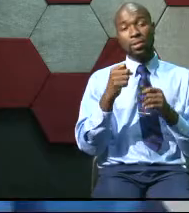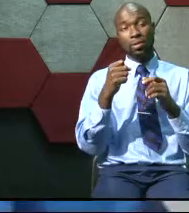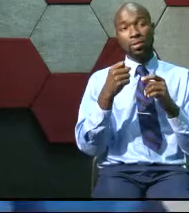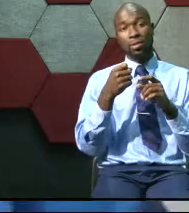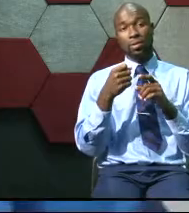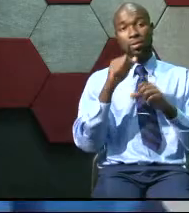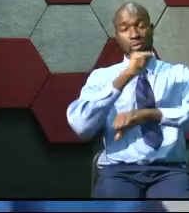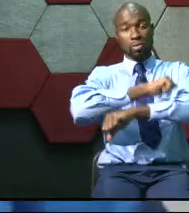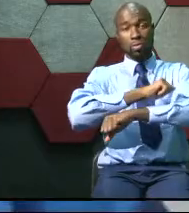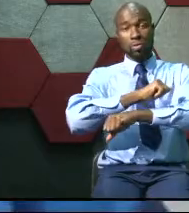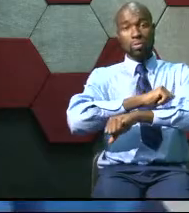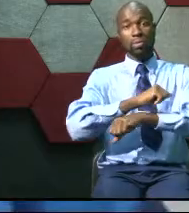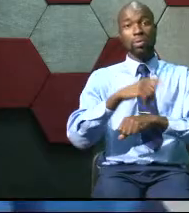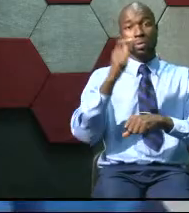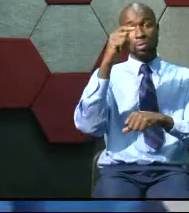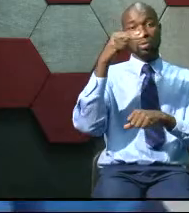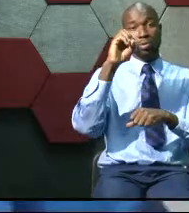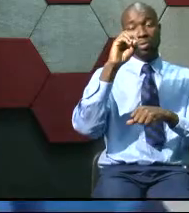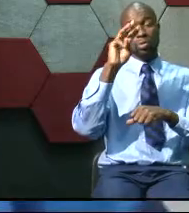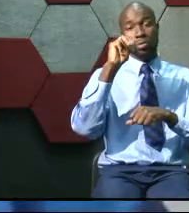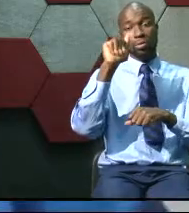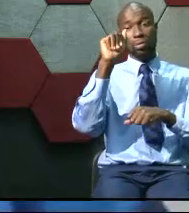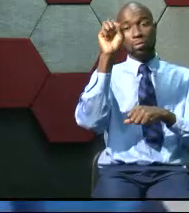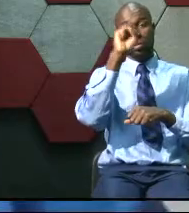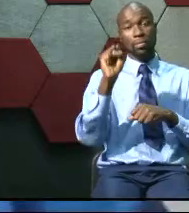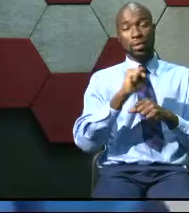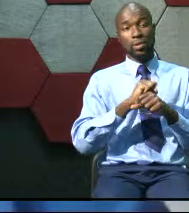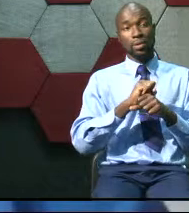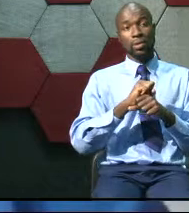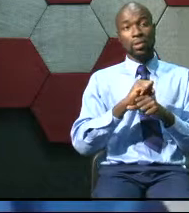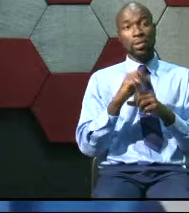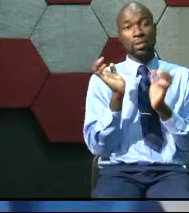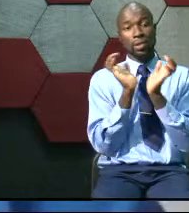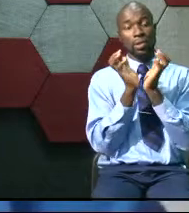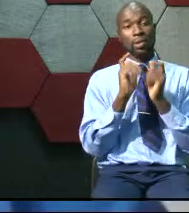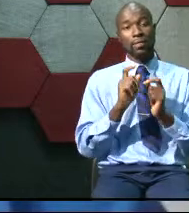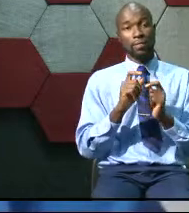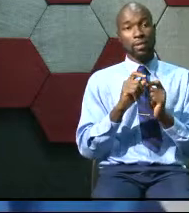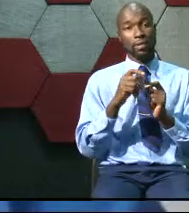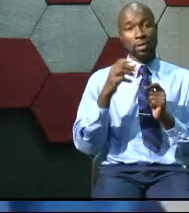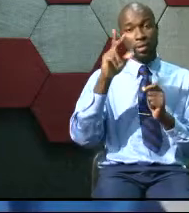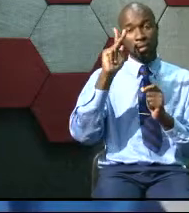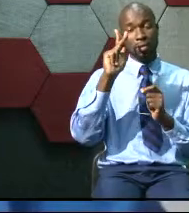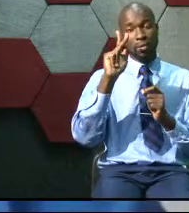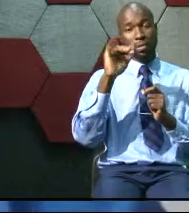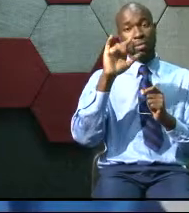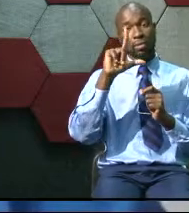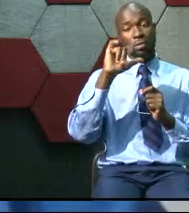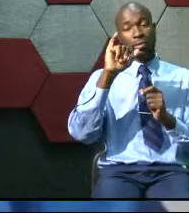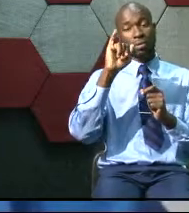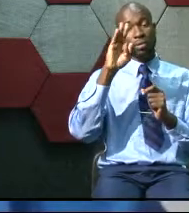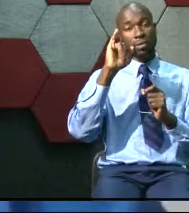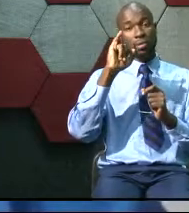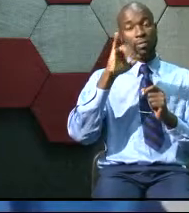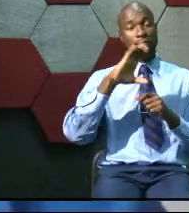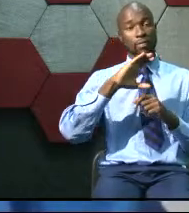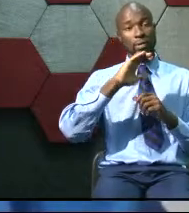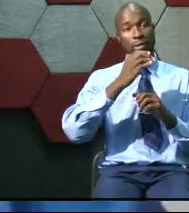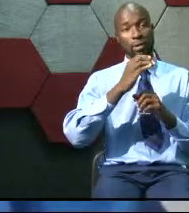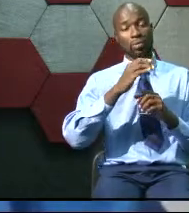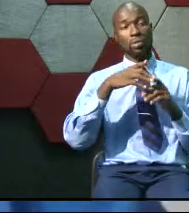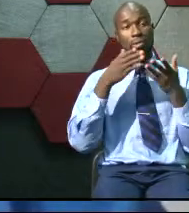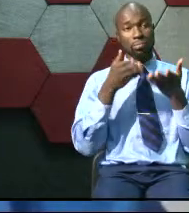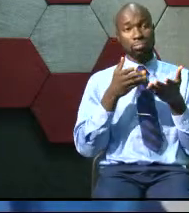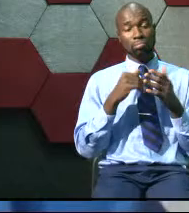in Kilifi County with their project title Environmental Amiable Masafi Sanitary Pad